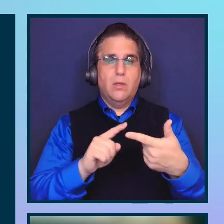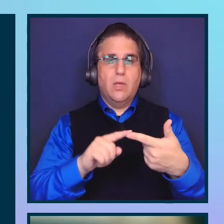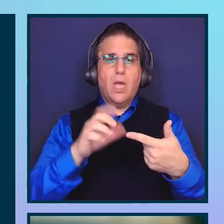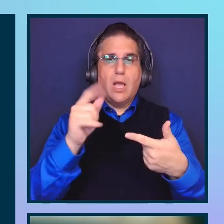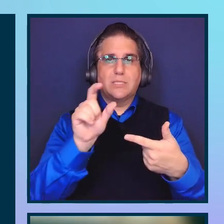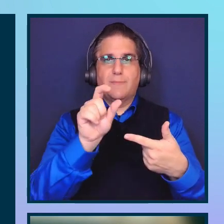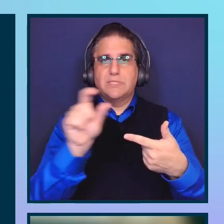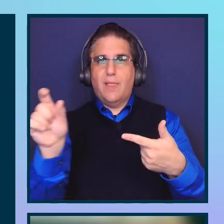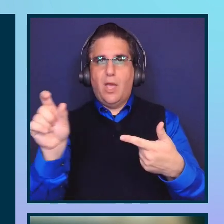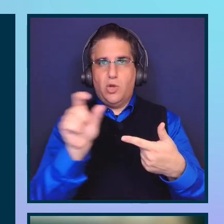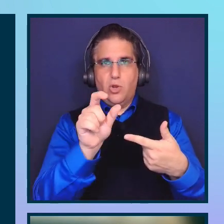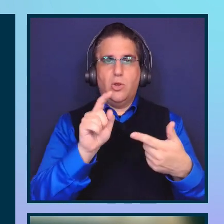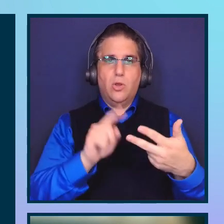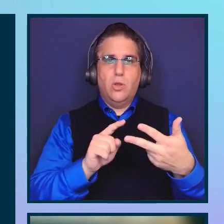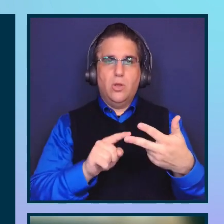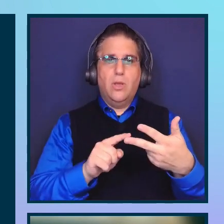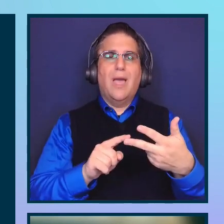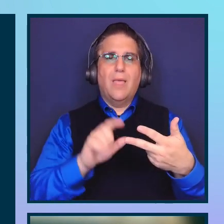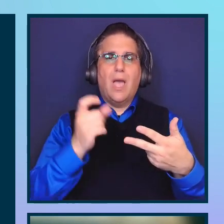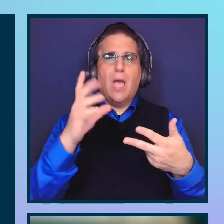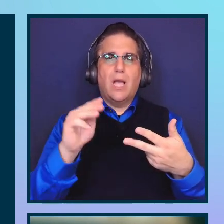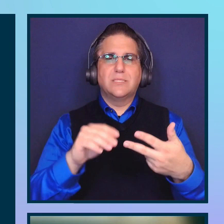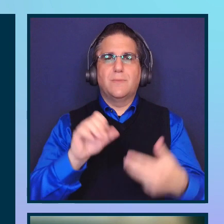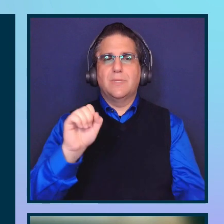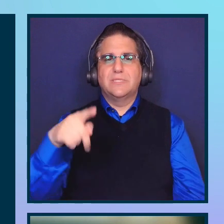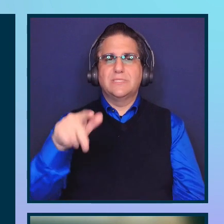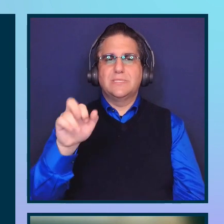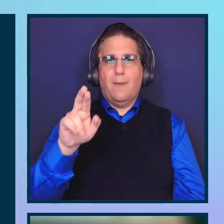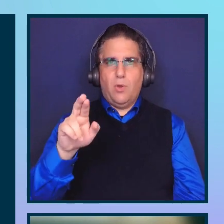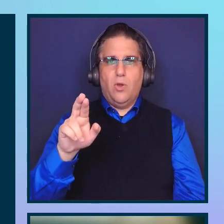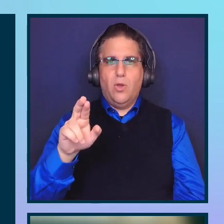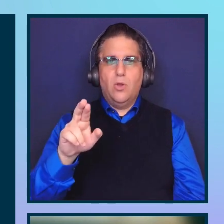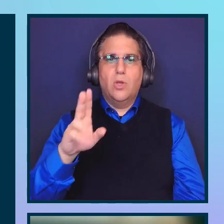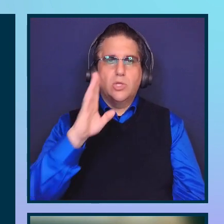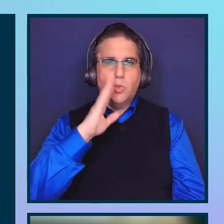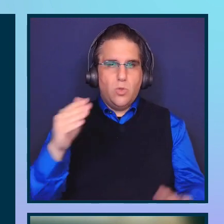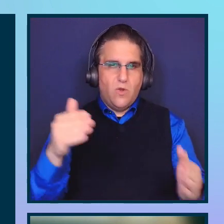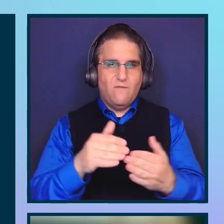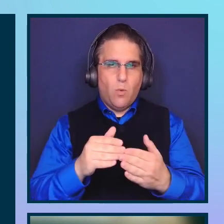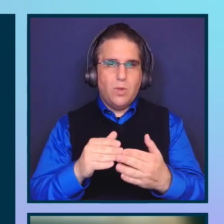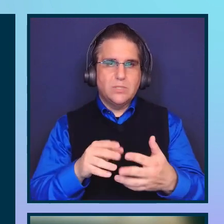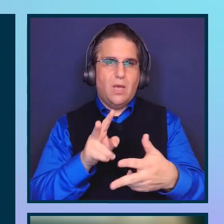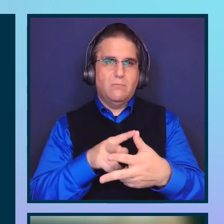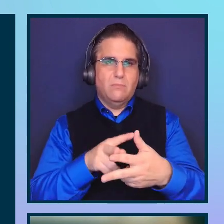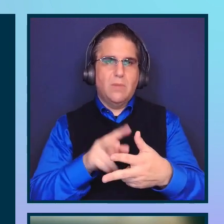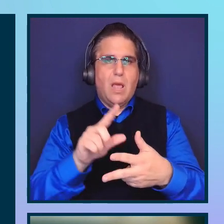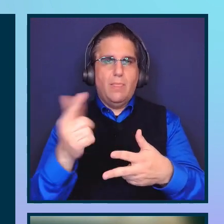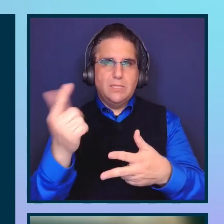slider. We've also got a custom stepper at the bottom. We're just going to be focusing on the toggle and slider for this